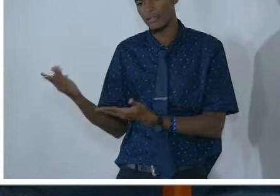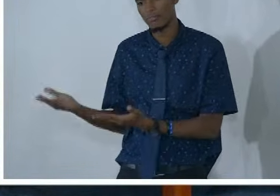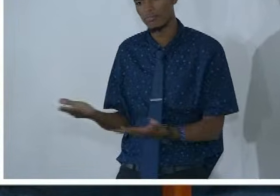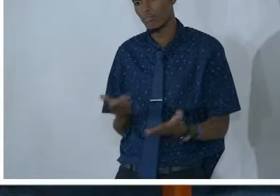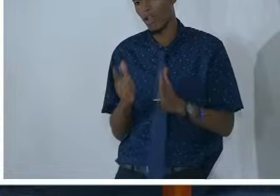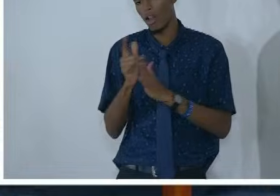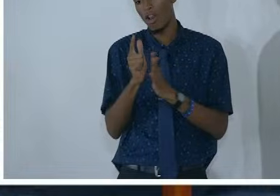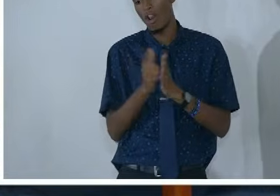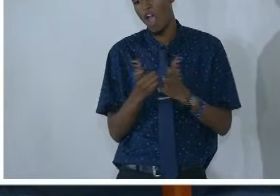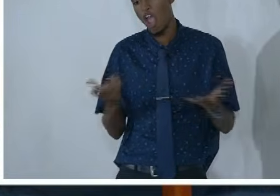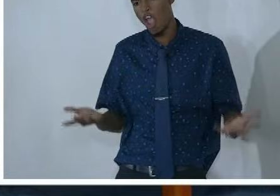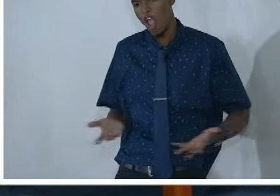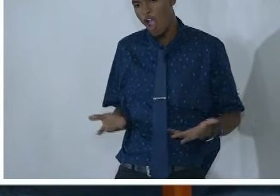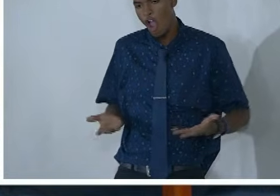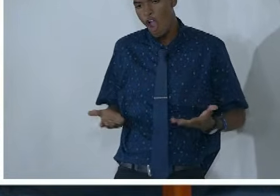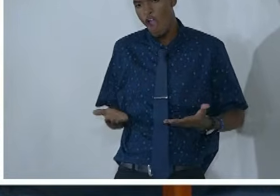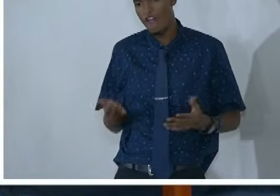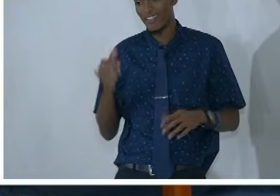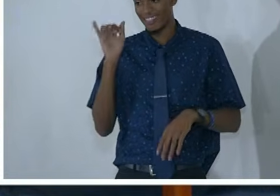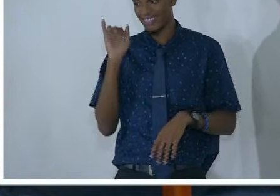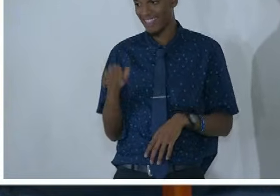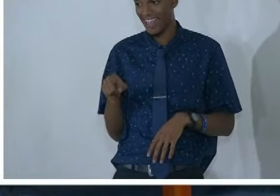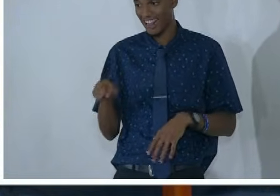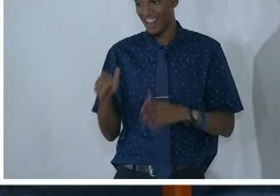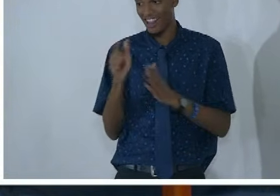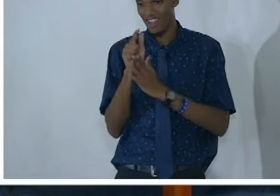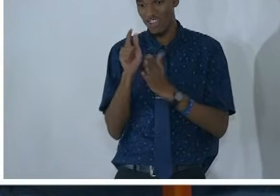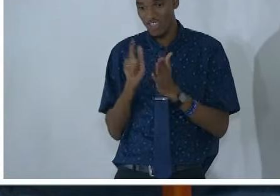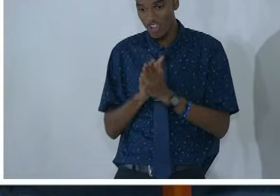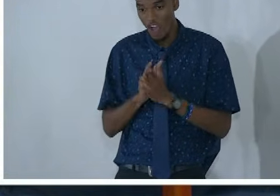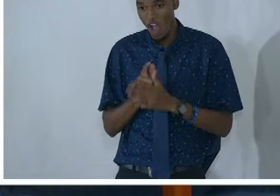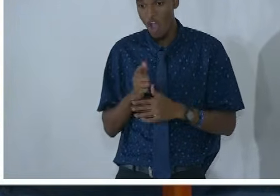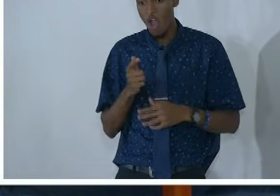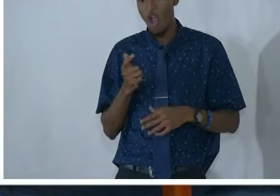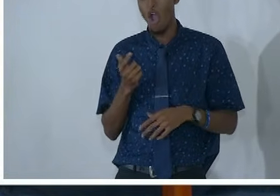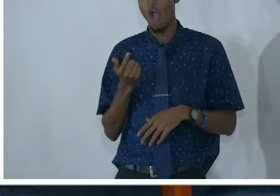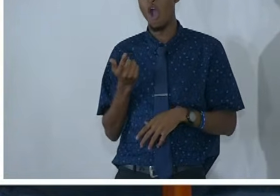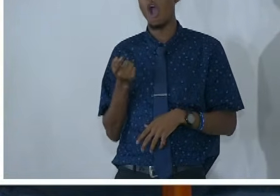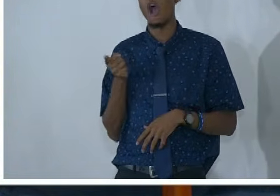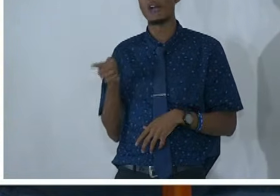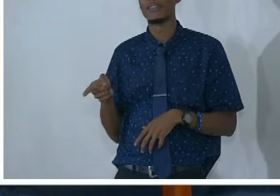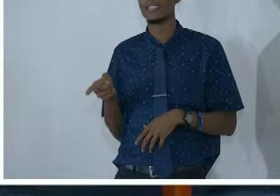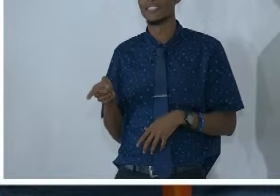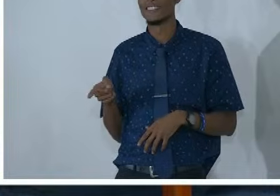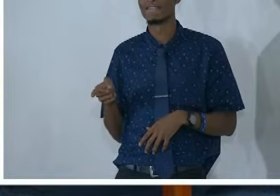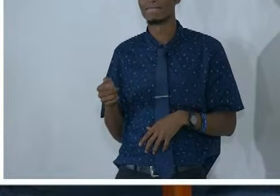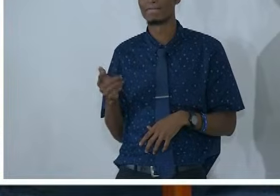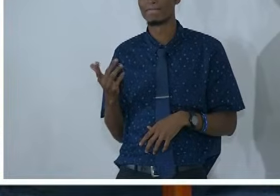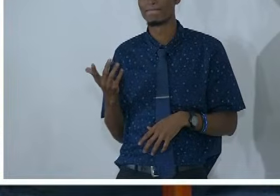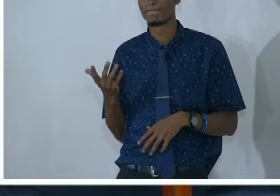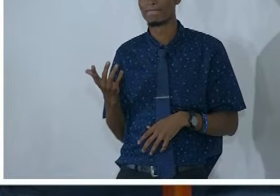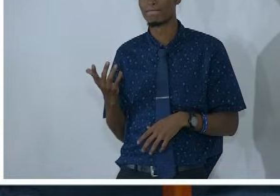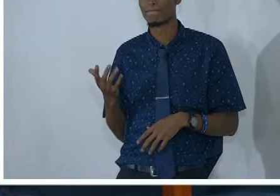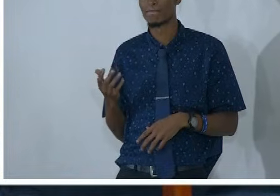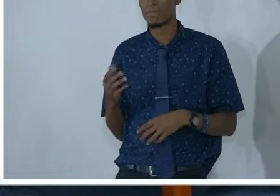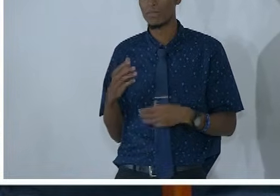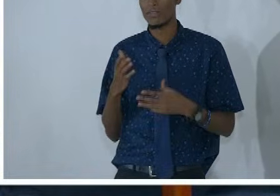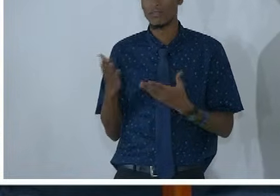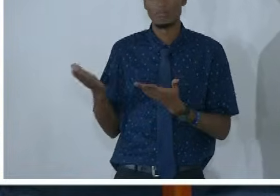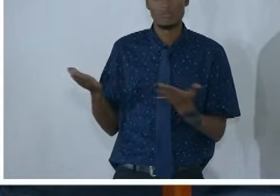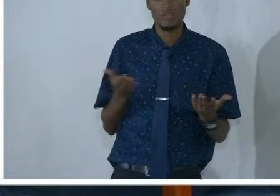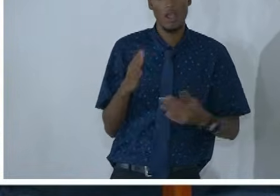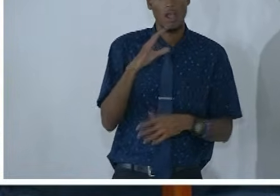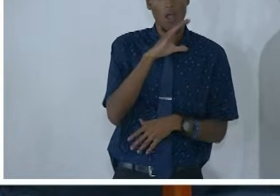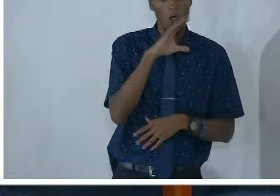legislation here which sought to and has brought corporate services and trust